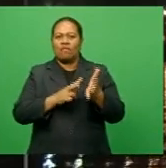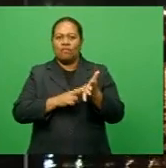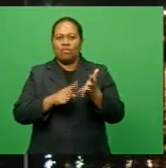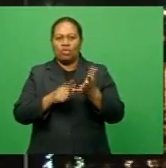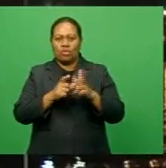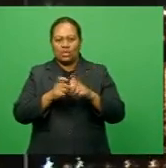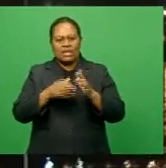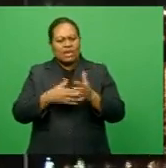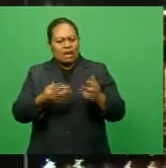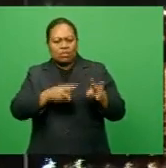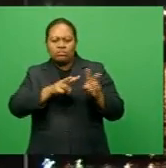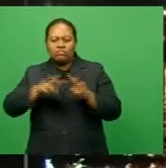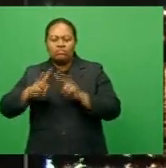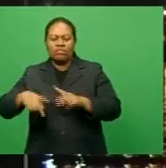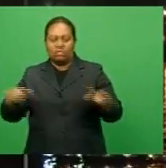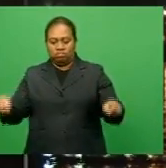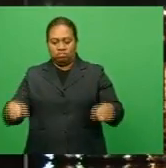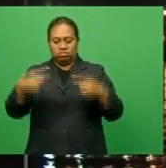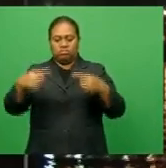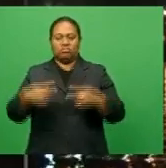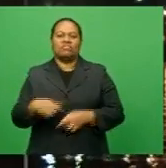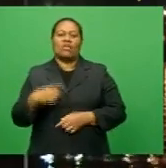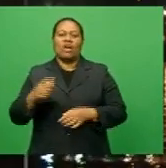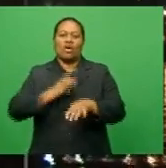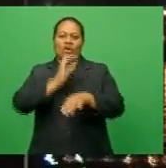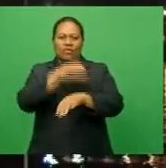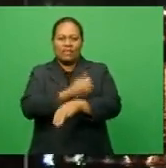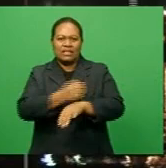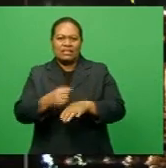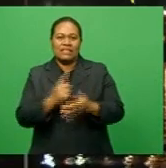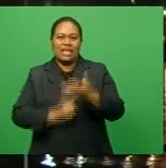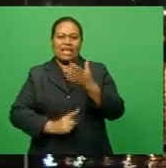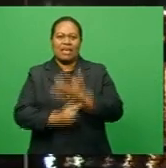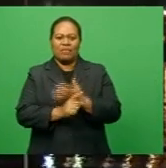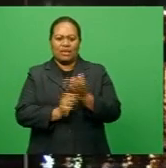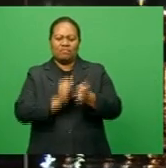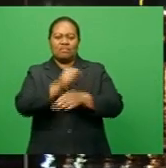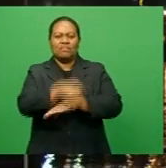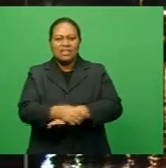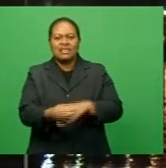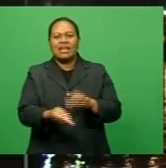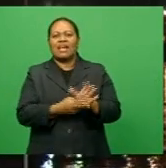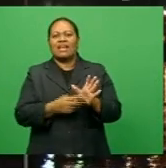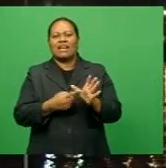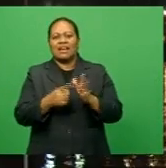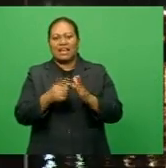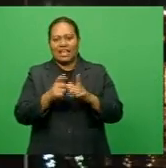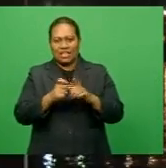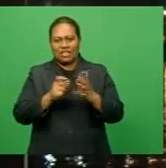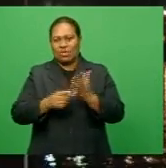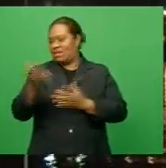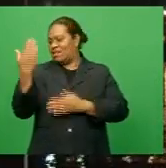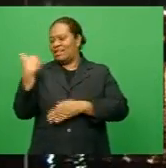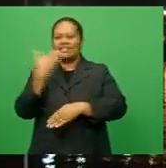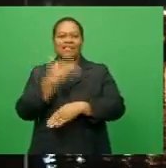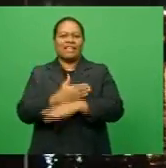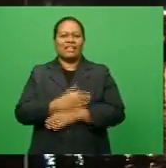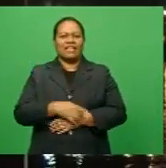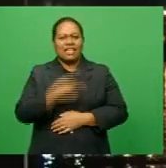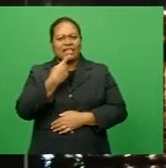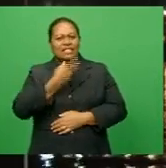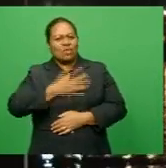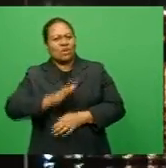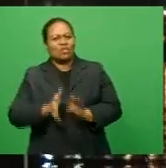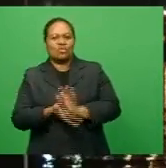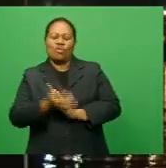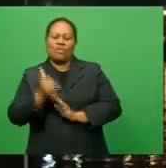looking for opponents overseas. After his technical knockout win over Ronald Naidu on Saturday night in Nandi, the 28-year-old wants to go